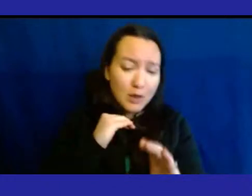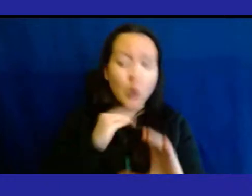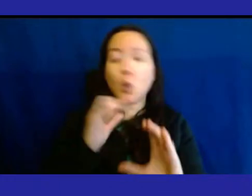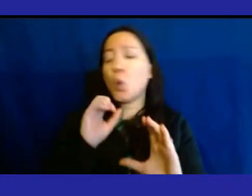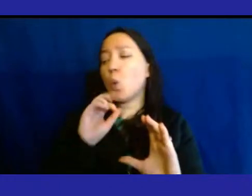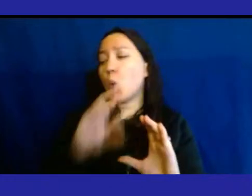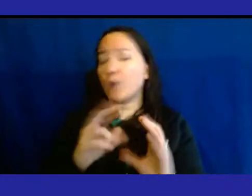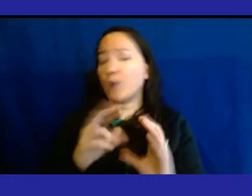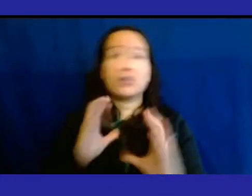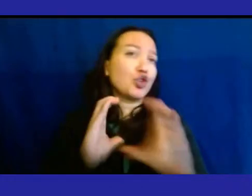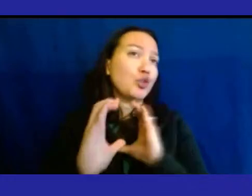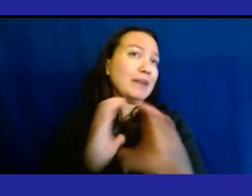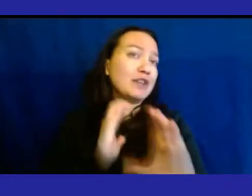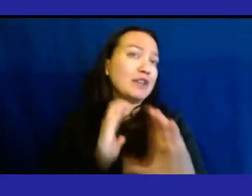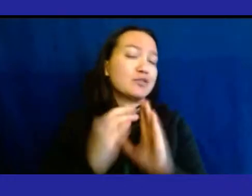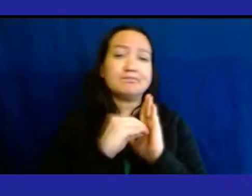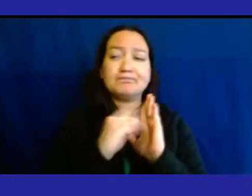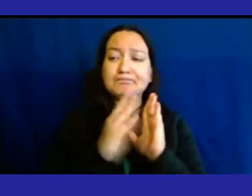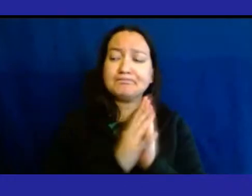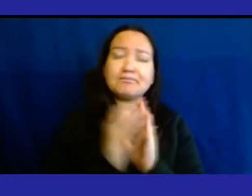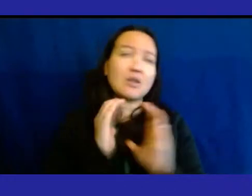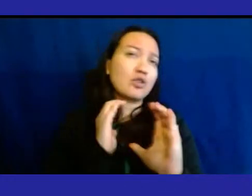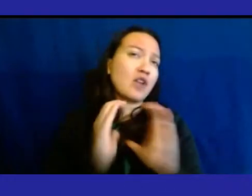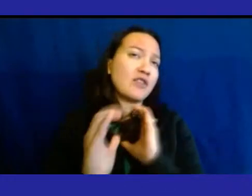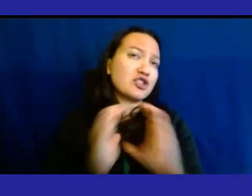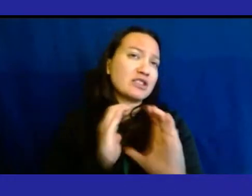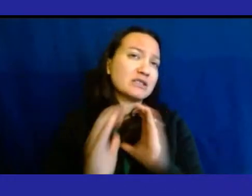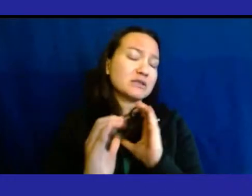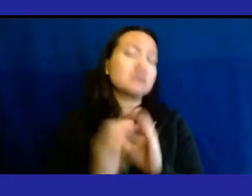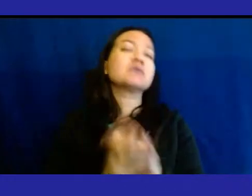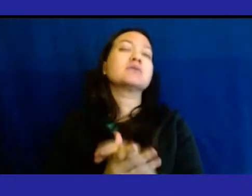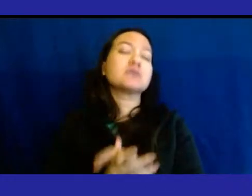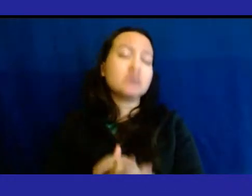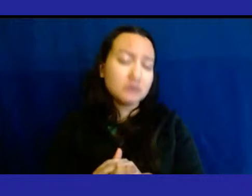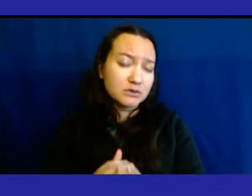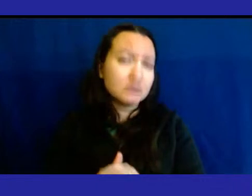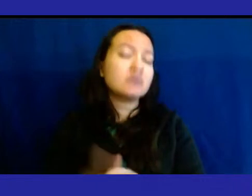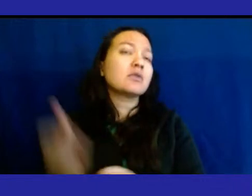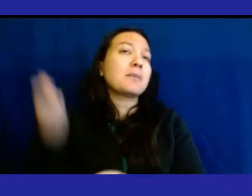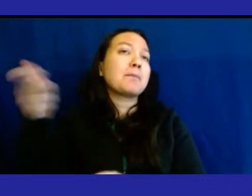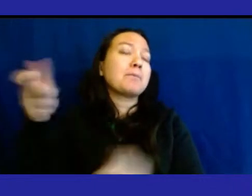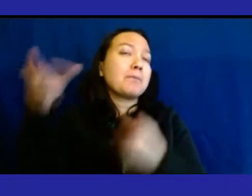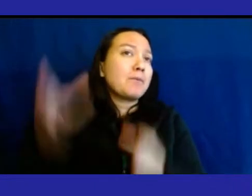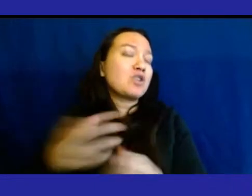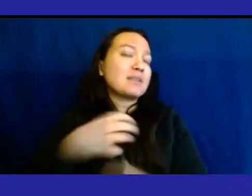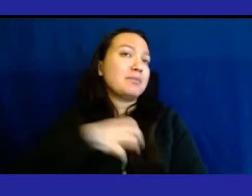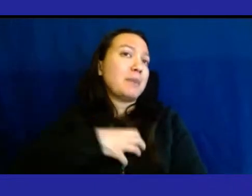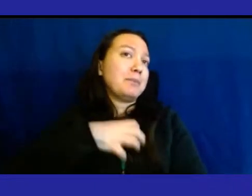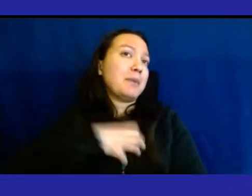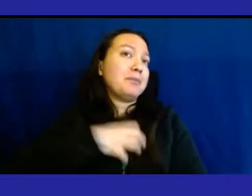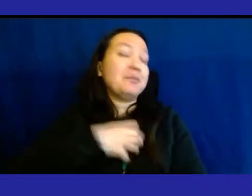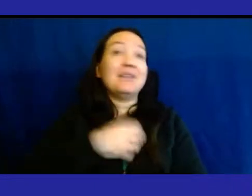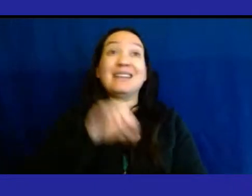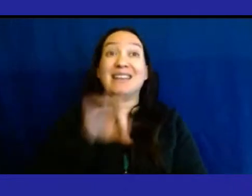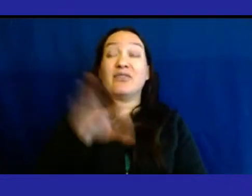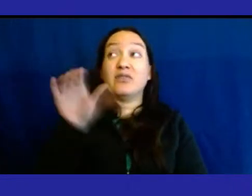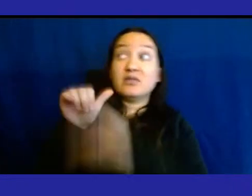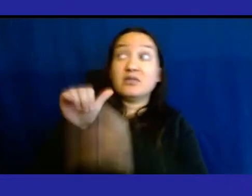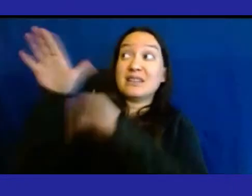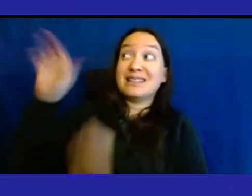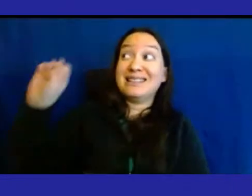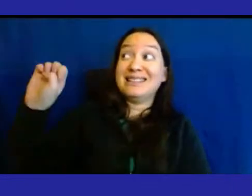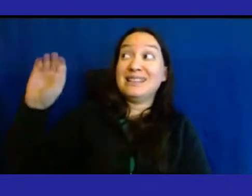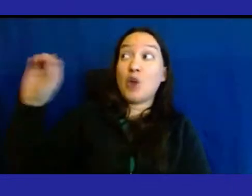the communication received, would have a conversation with the person who is making the complaint to determine whether or not it is for EEO or should be referred